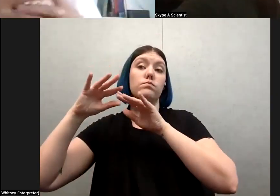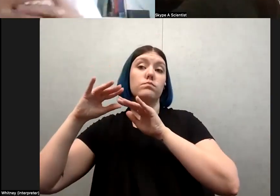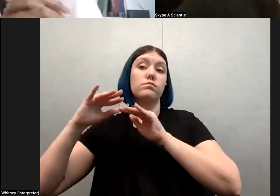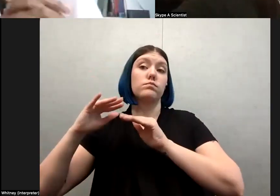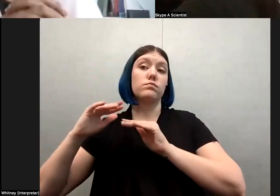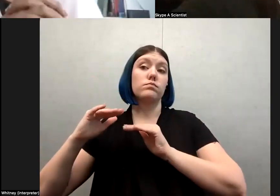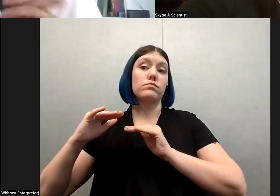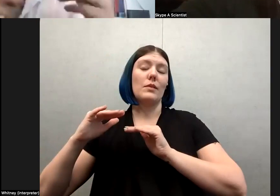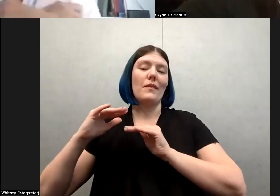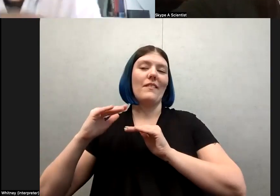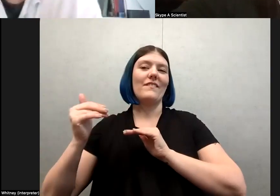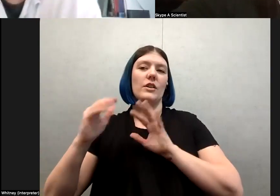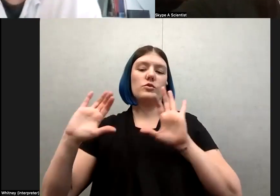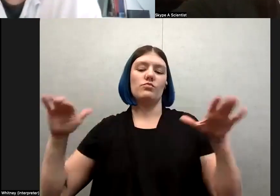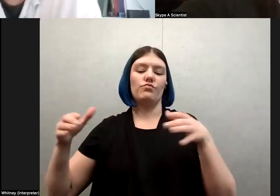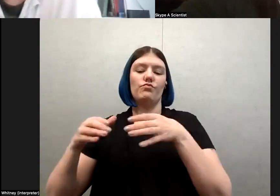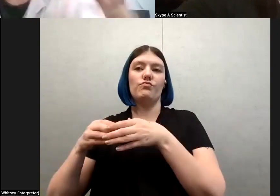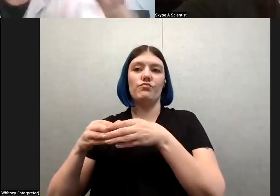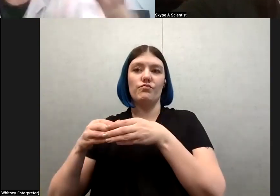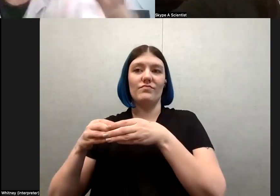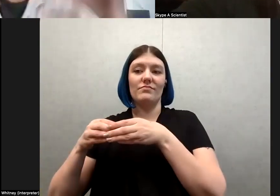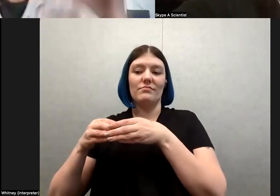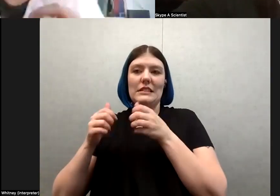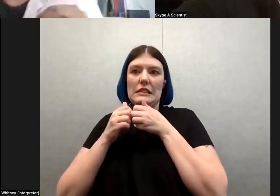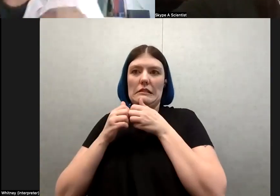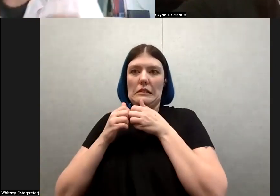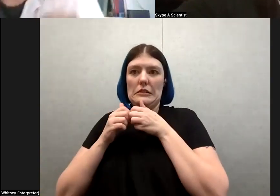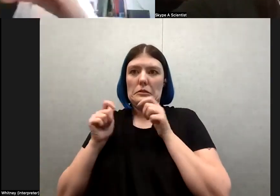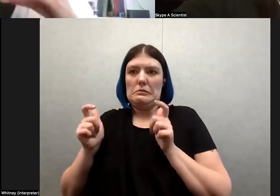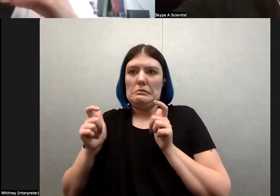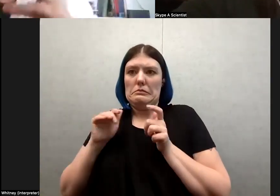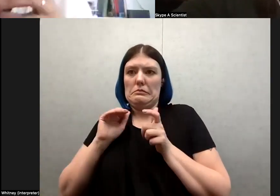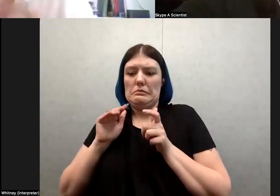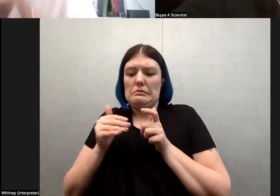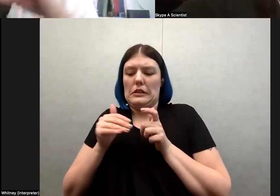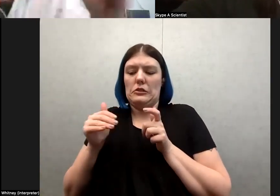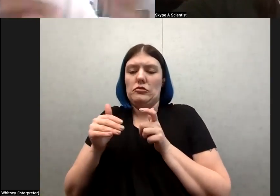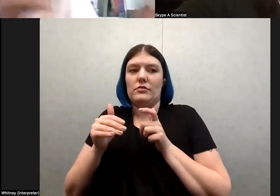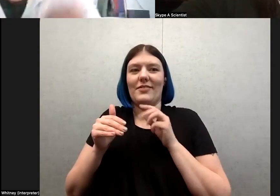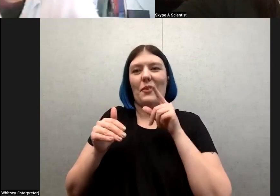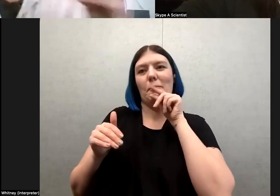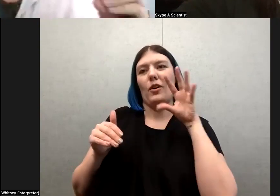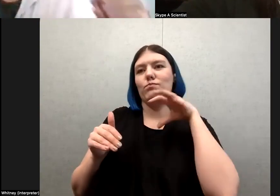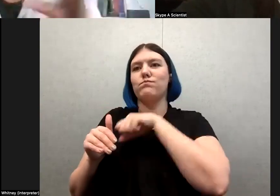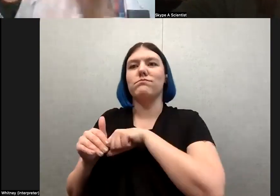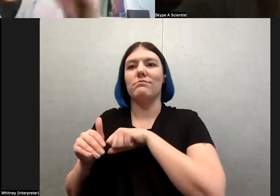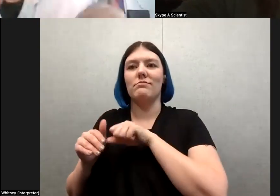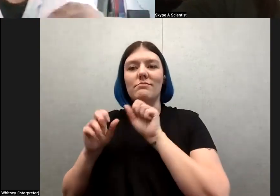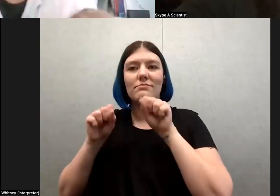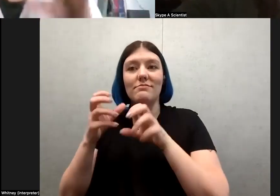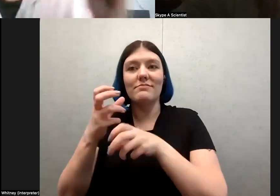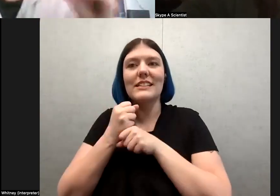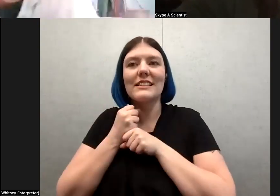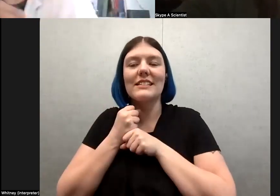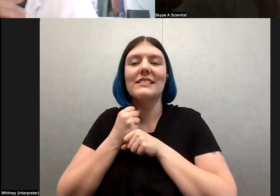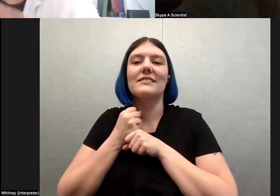become more concentrated, right? They have to spend all of their time in a less amount of space, which means the wading birds can get a lot more, they can eat a lot more